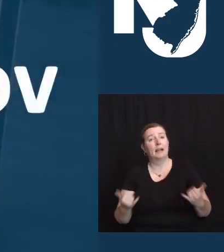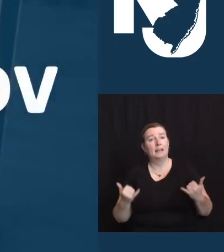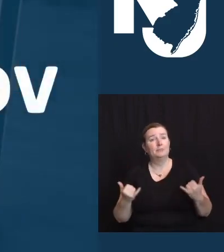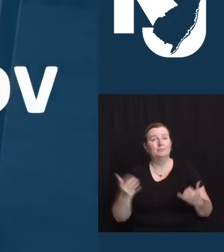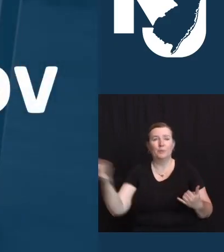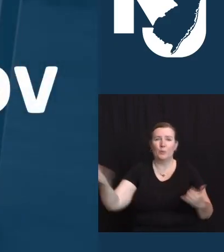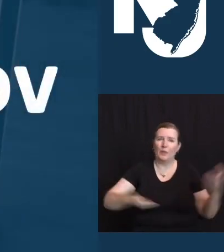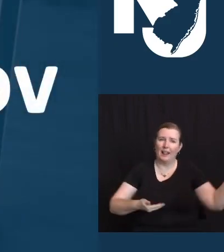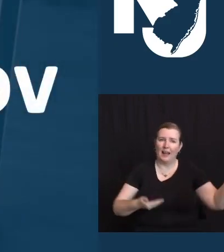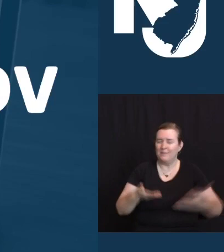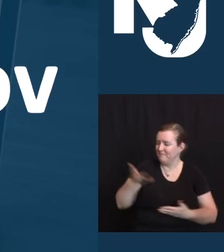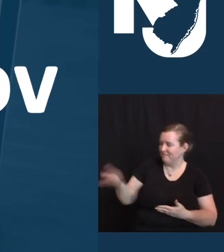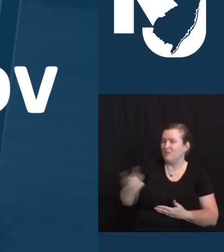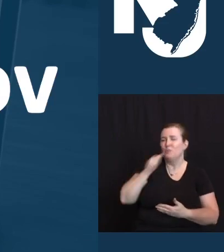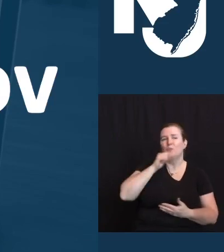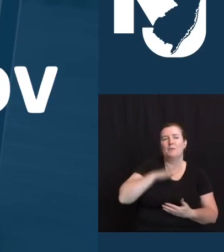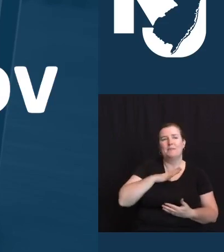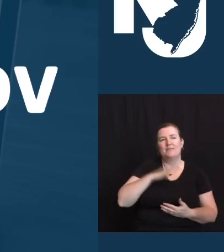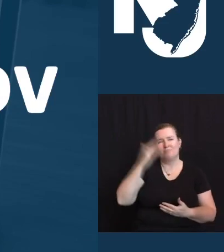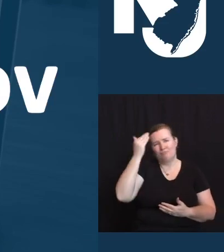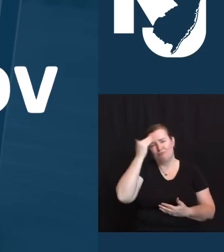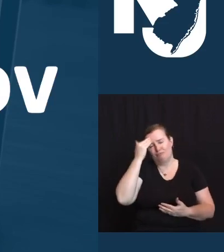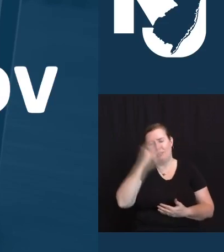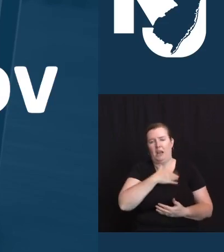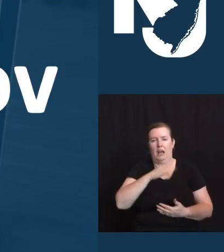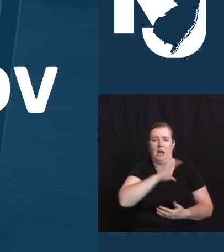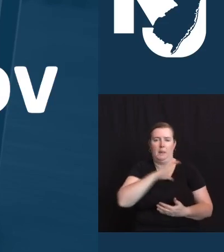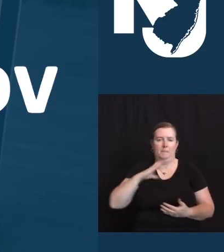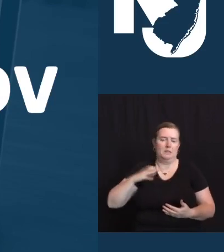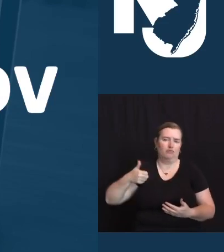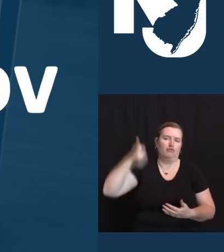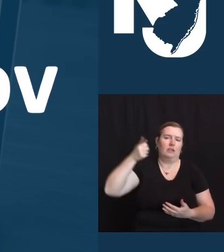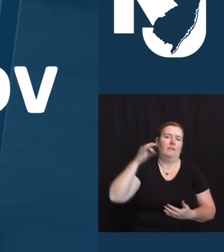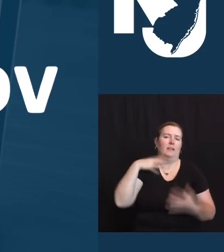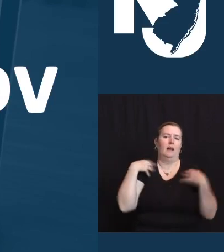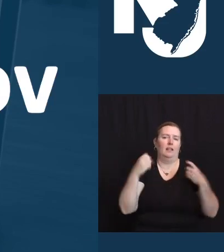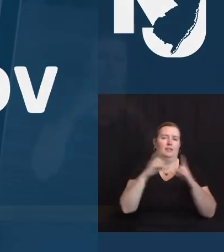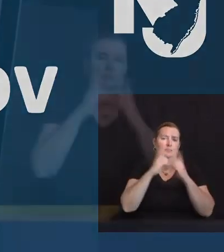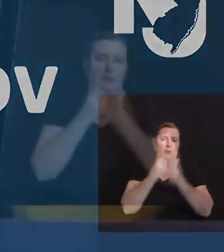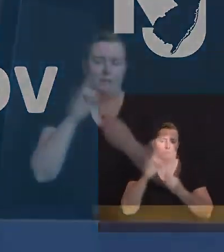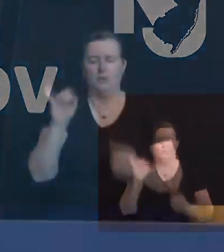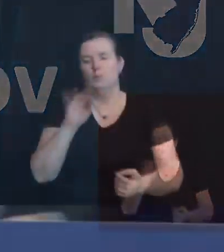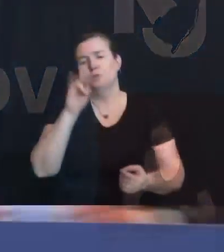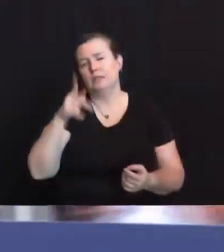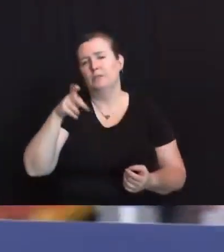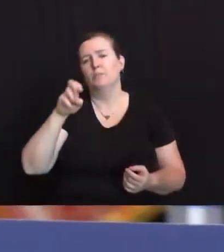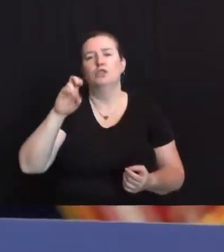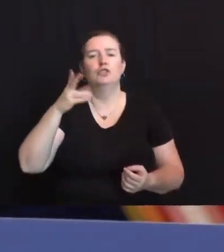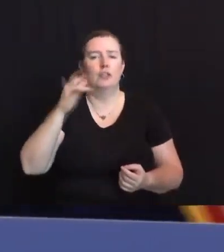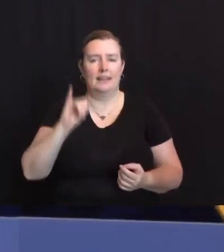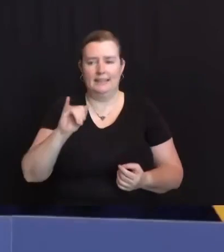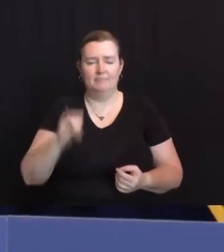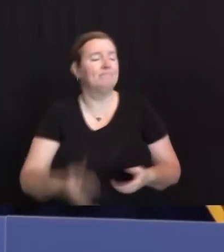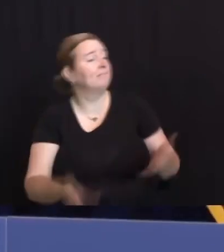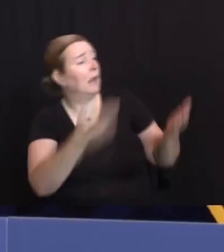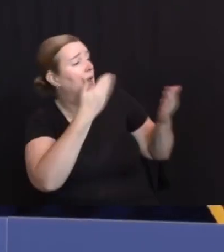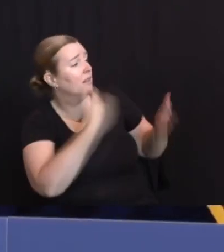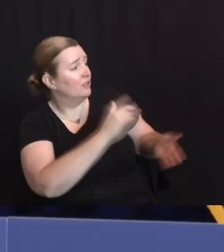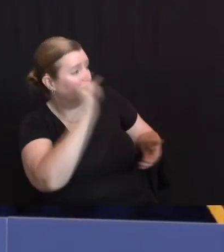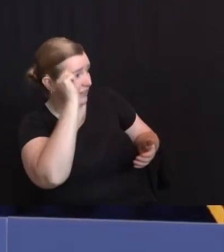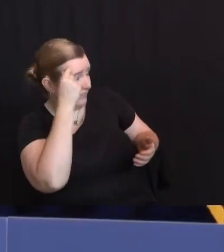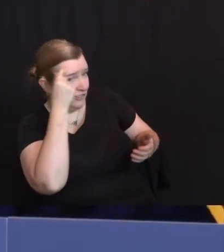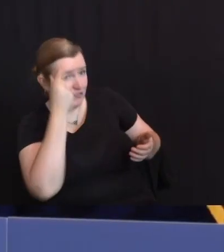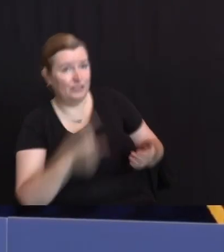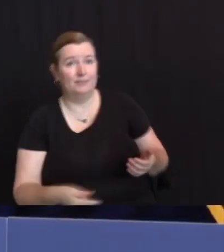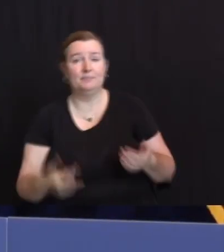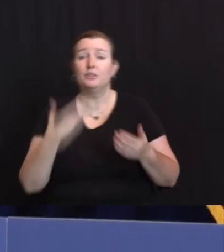who needs no introduction, the Commissioner of the Department of Health, Judy Persichilli. Thank you, Governor. Excuse me, and good